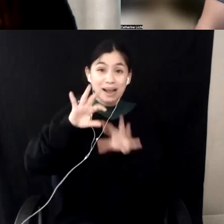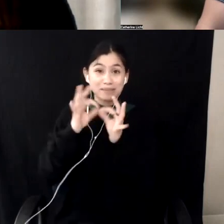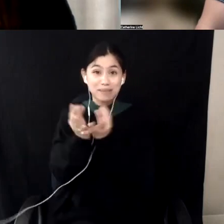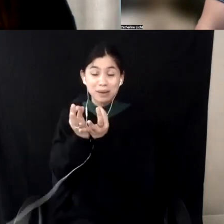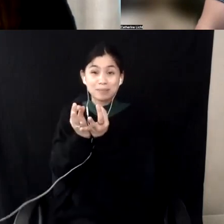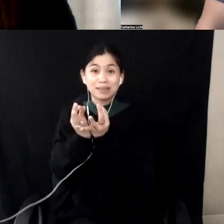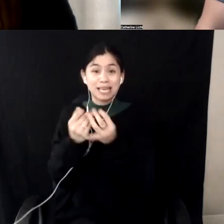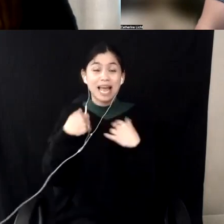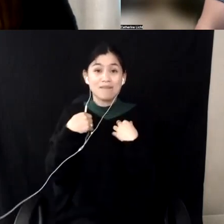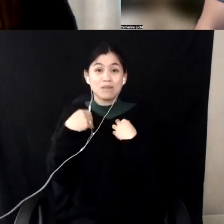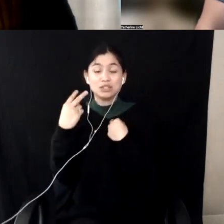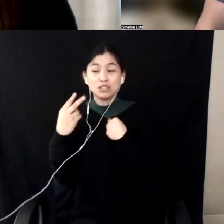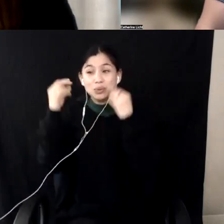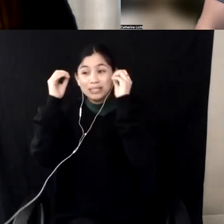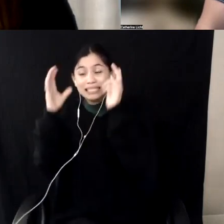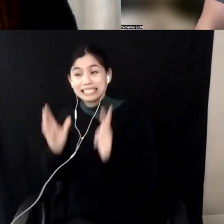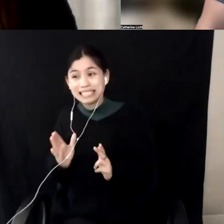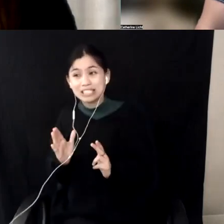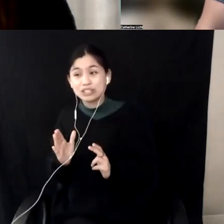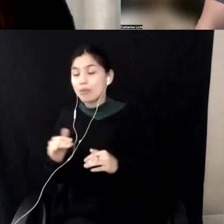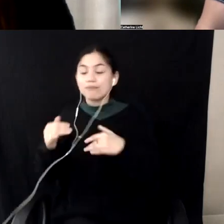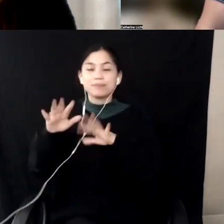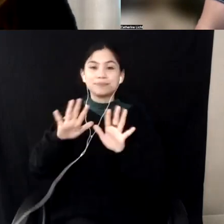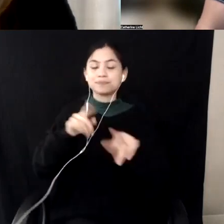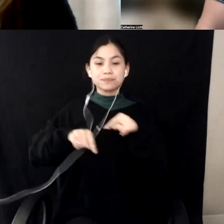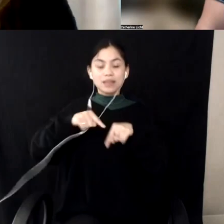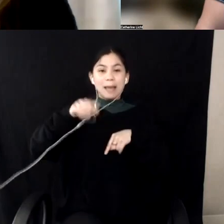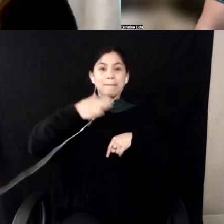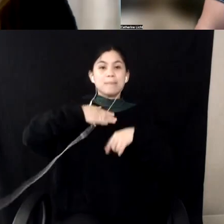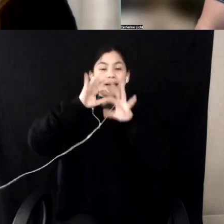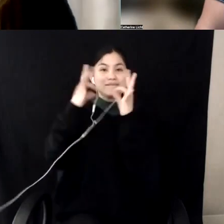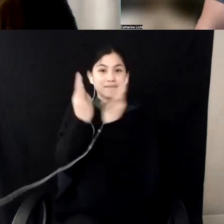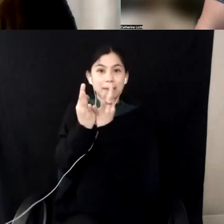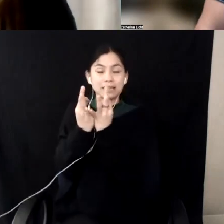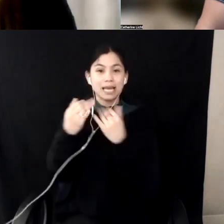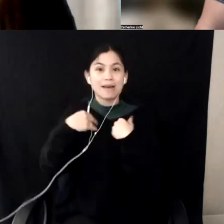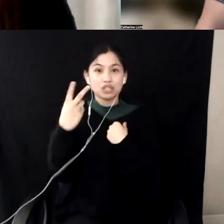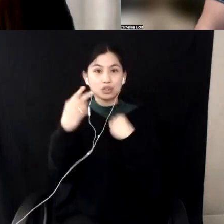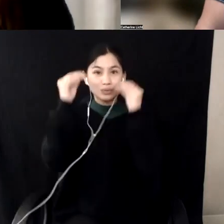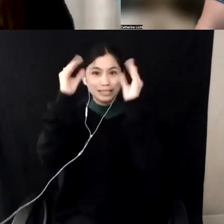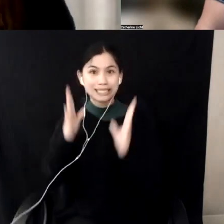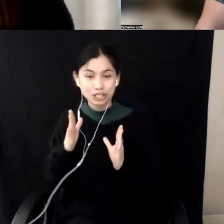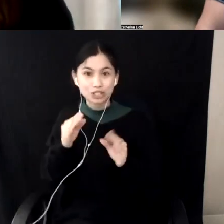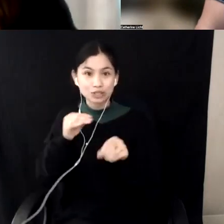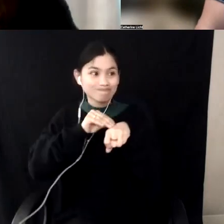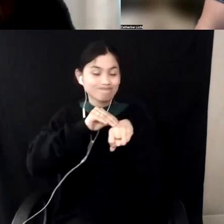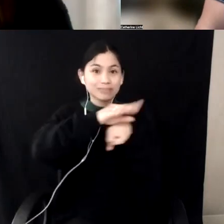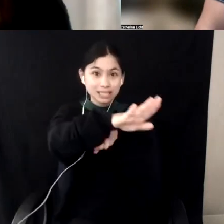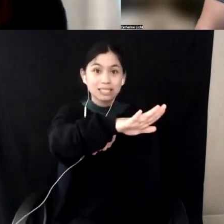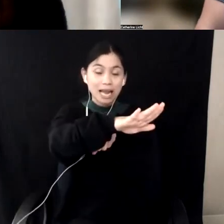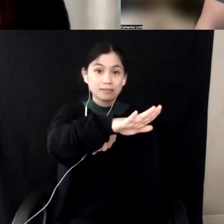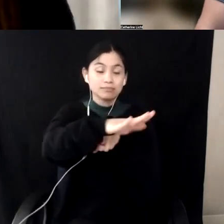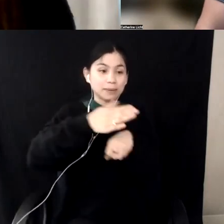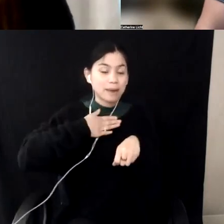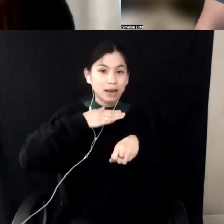their teachers send them YouTube videos that they caption in